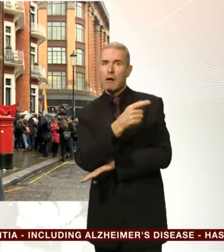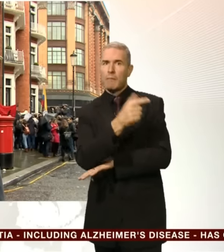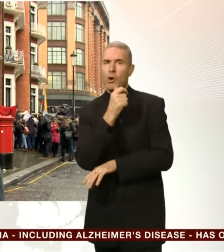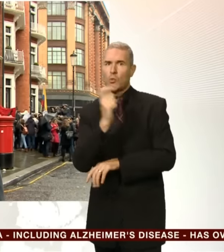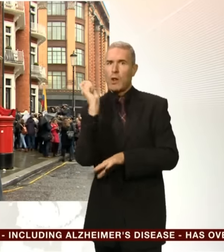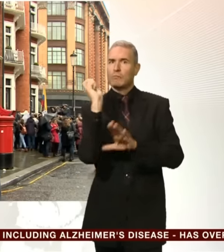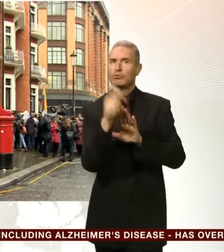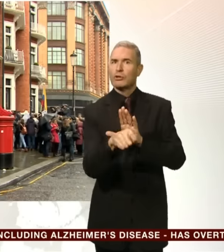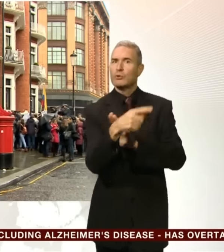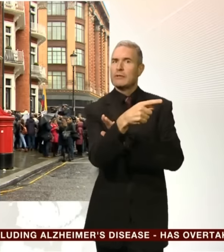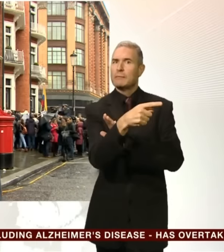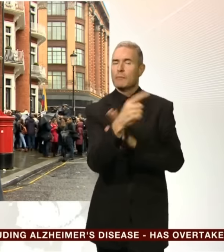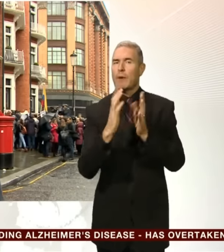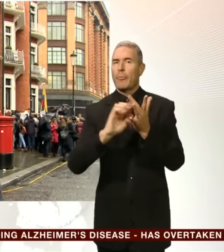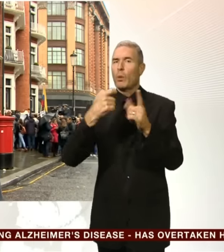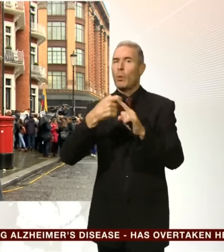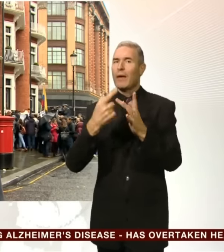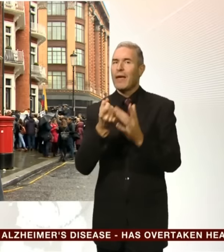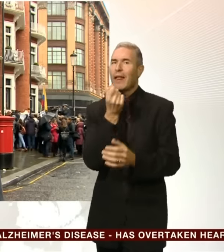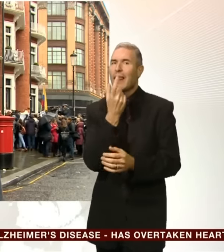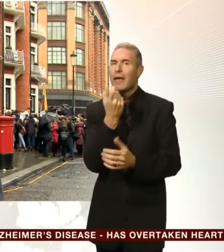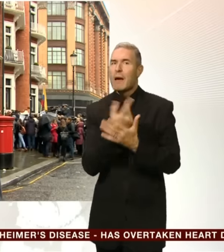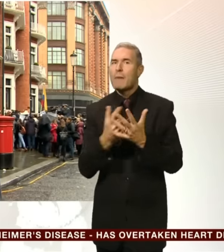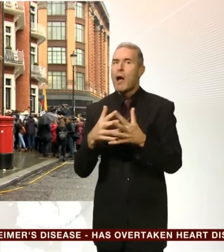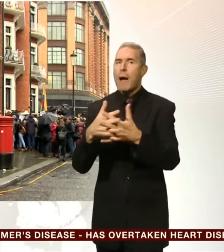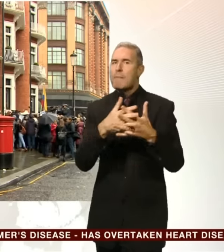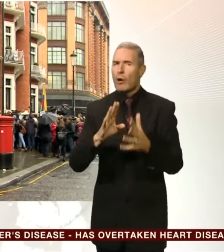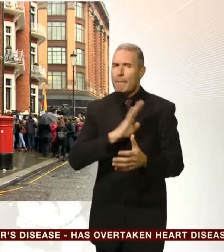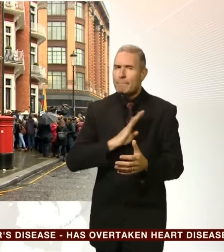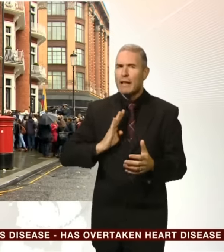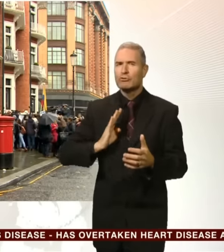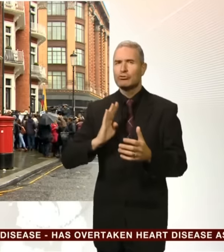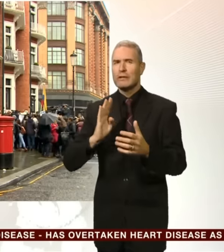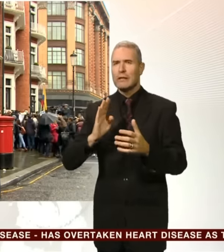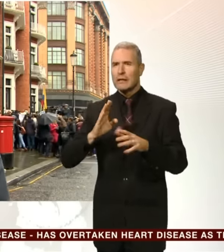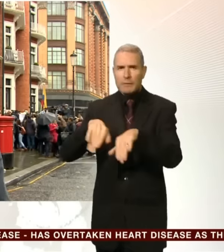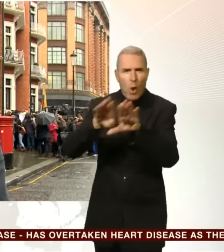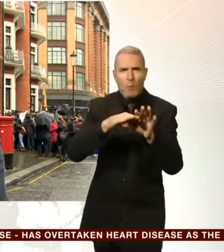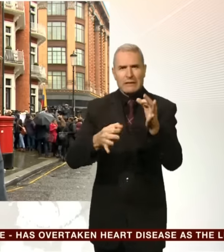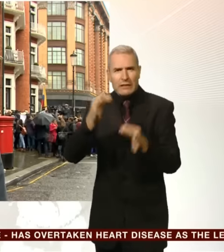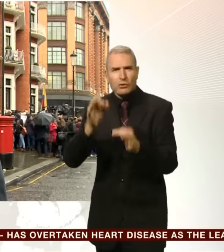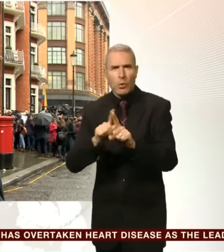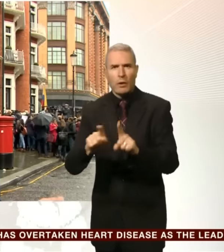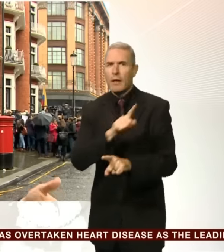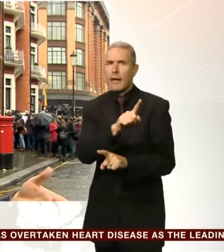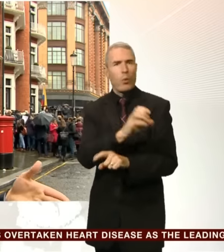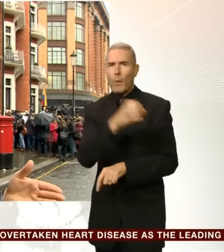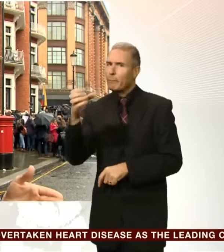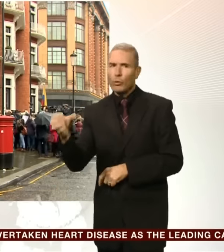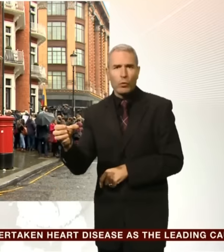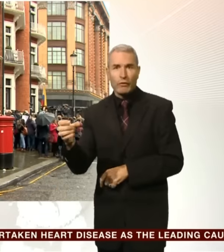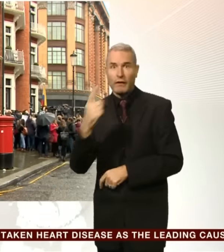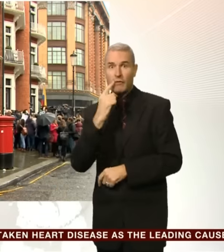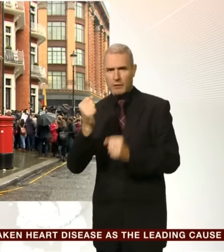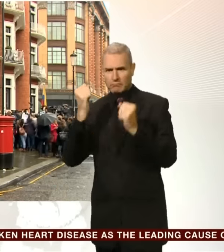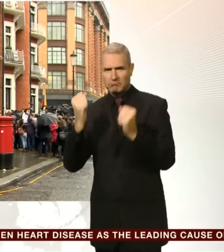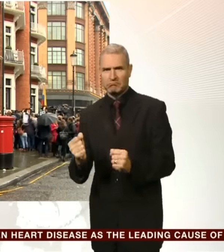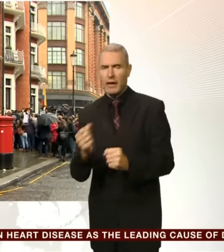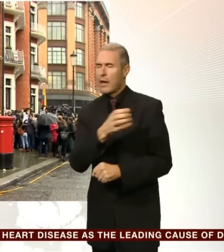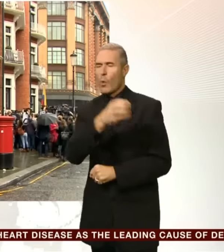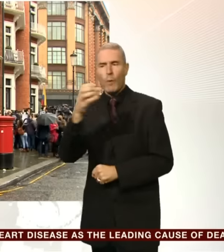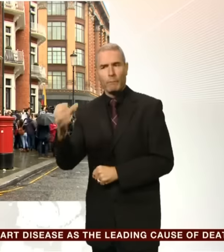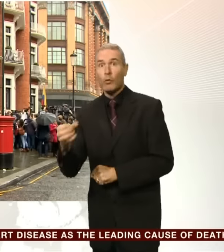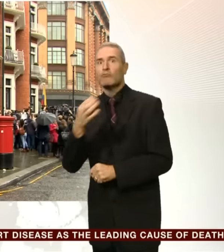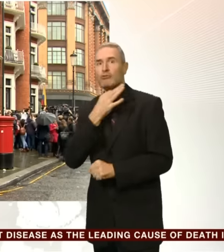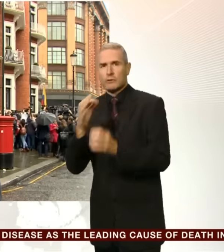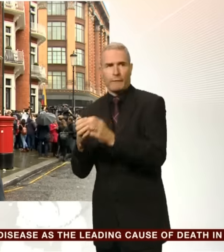of sensitive information about the American military and diplomacy. So he's not likely to move if they say they are going